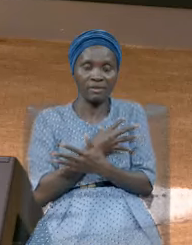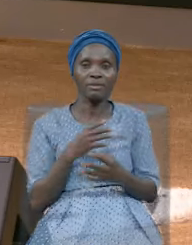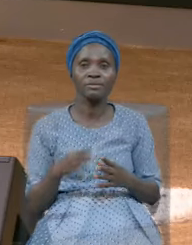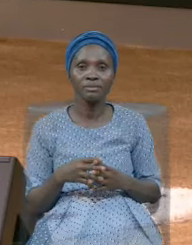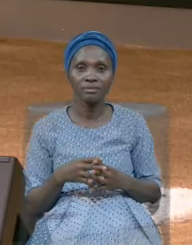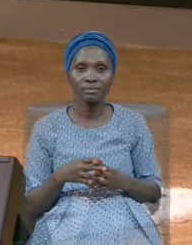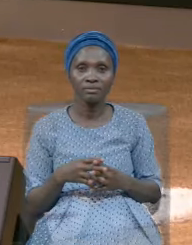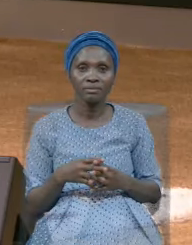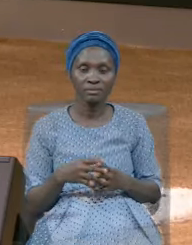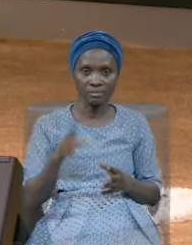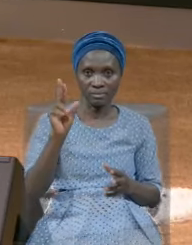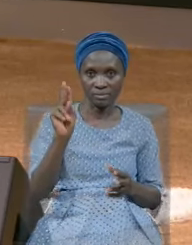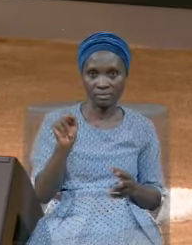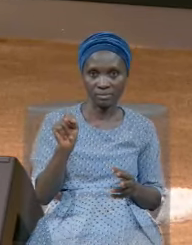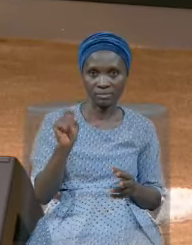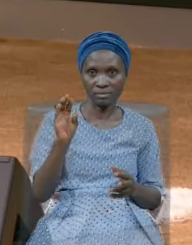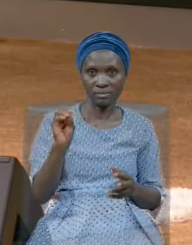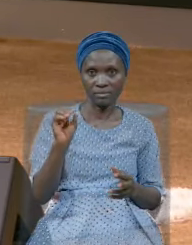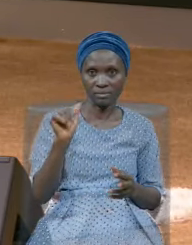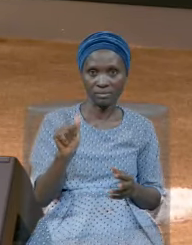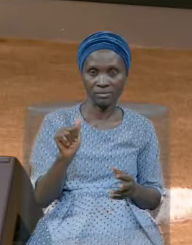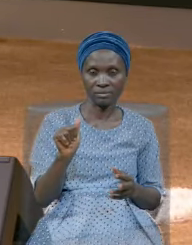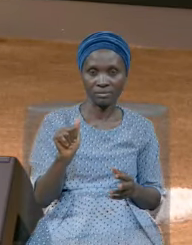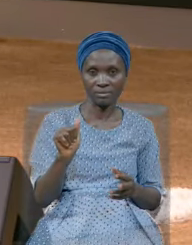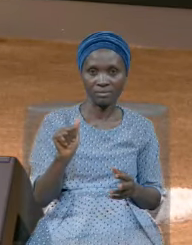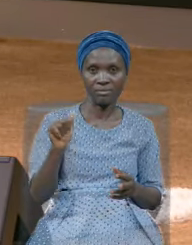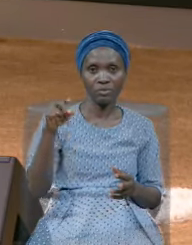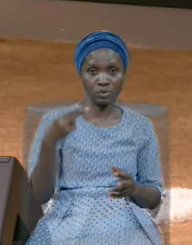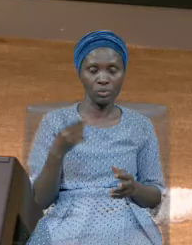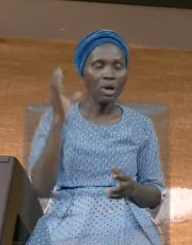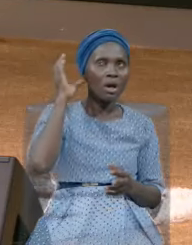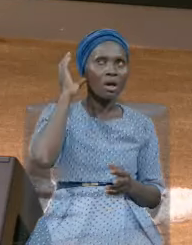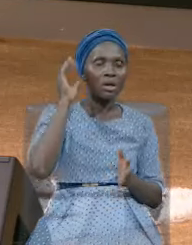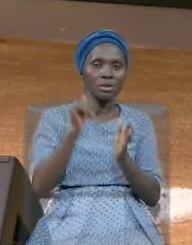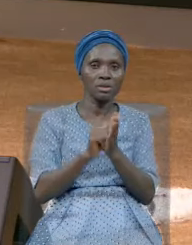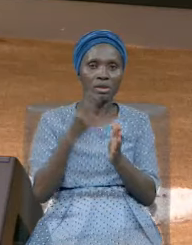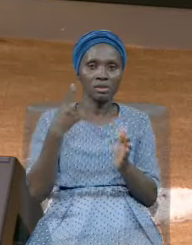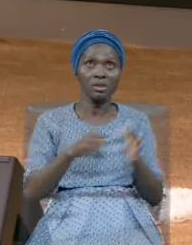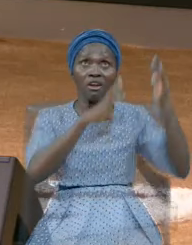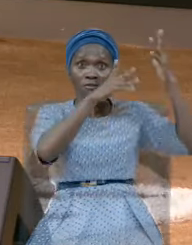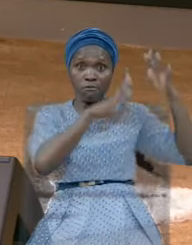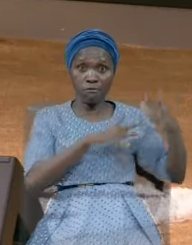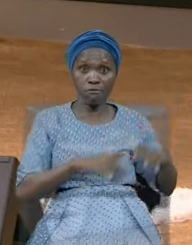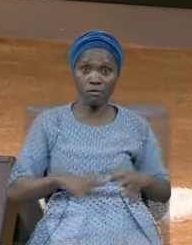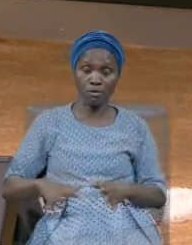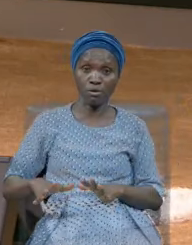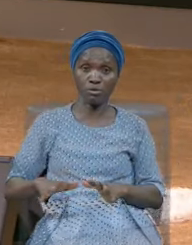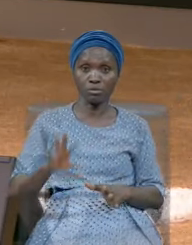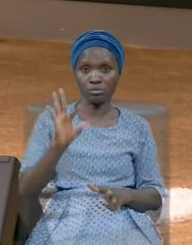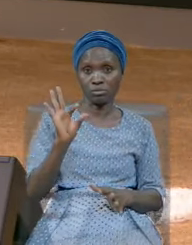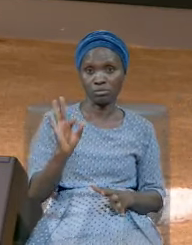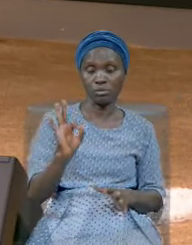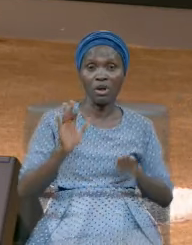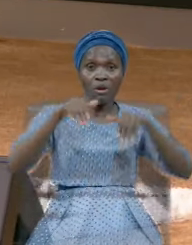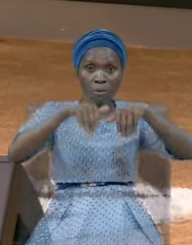Noah heard the flood was coming, and the Lord told him to build an